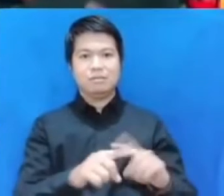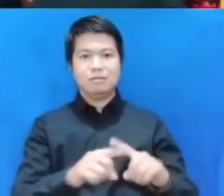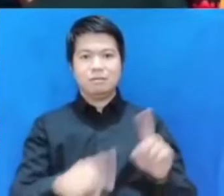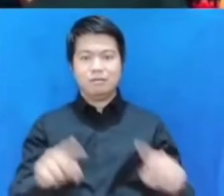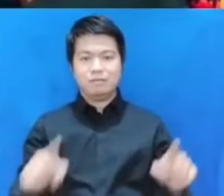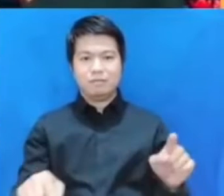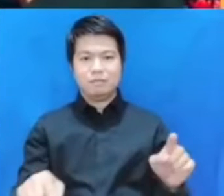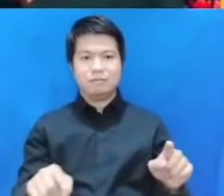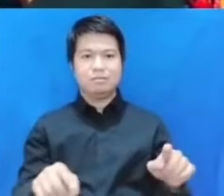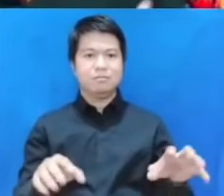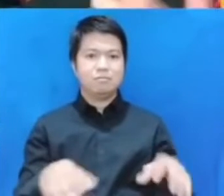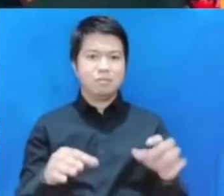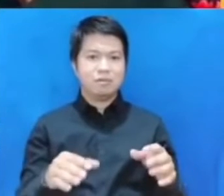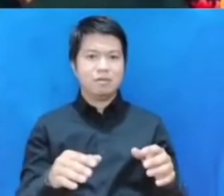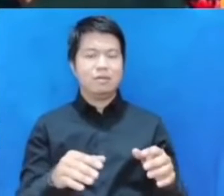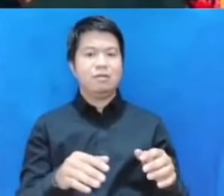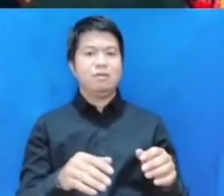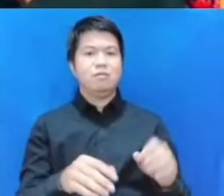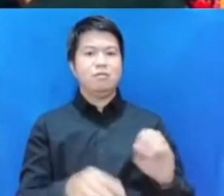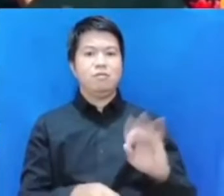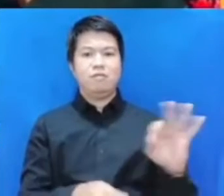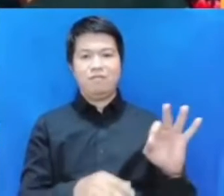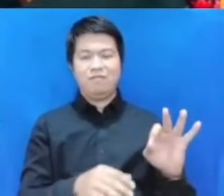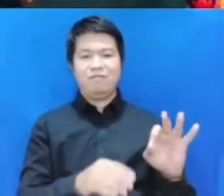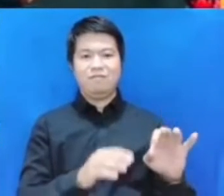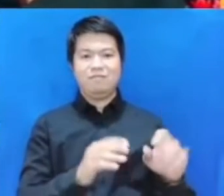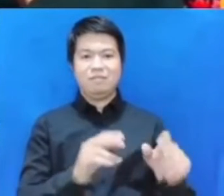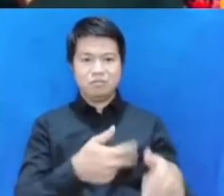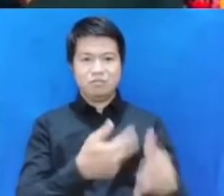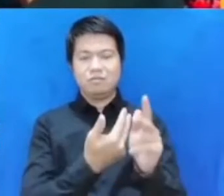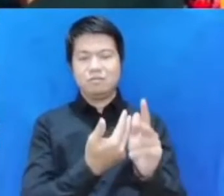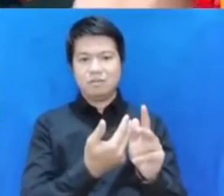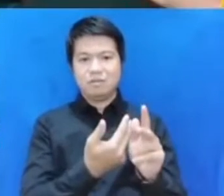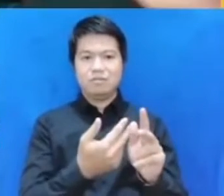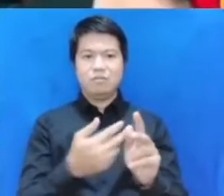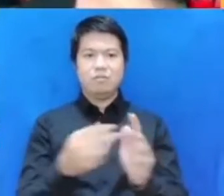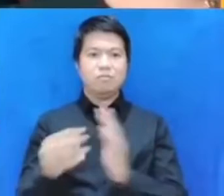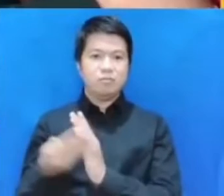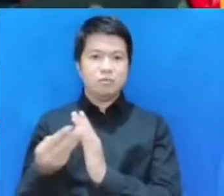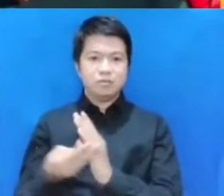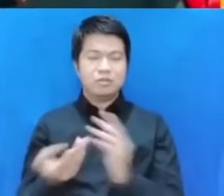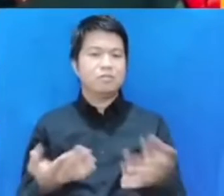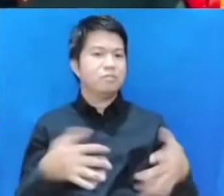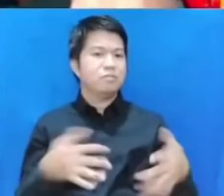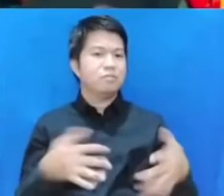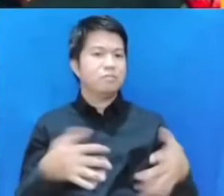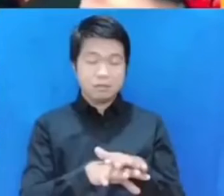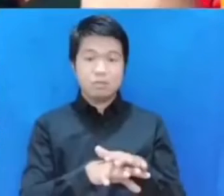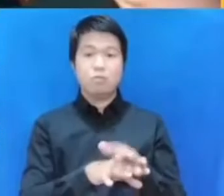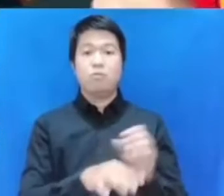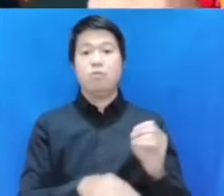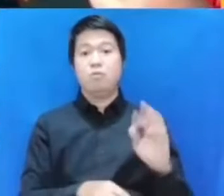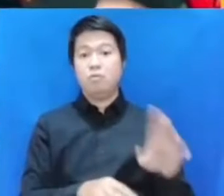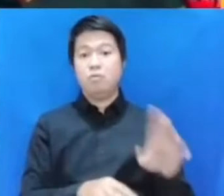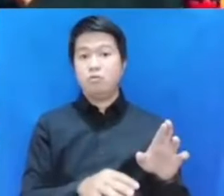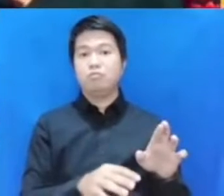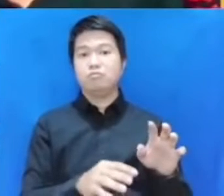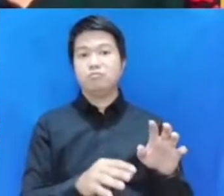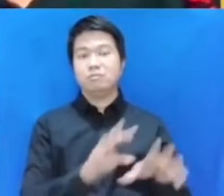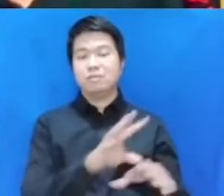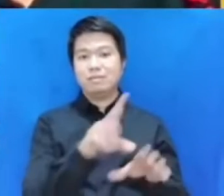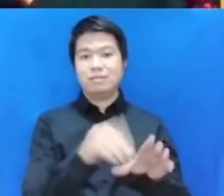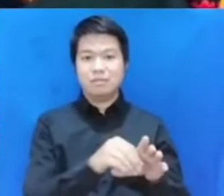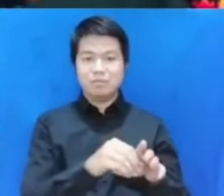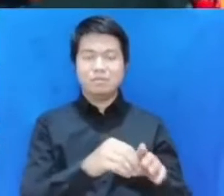the asynchronous learning, the blended learning, modular learning, or those who are engaged in the limited